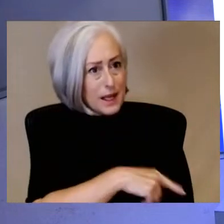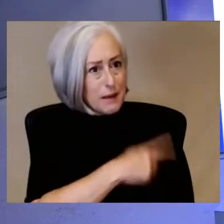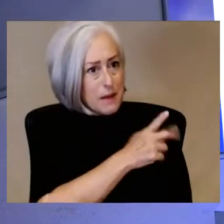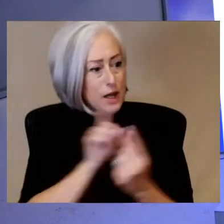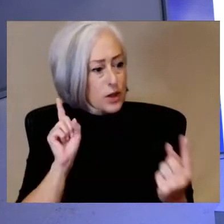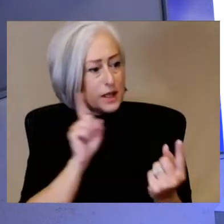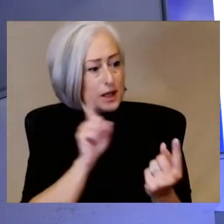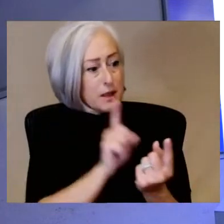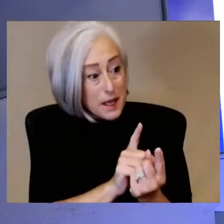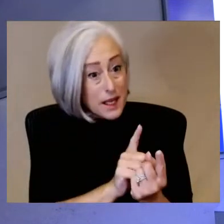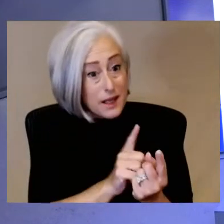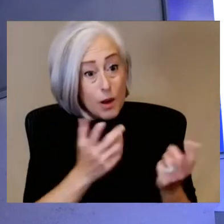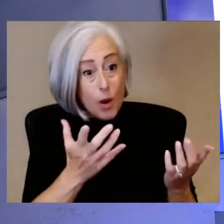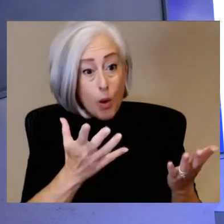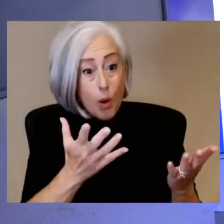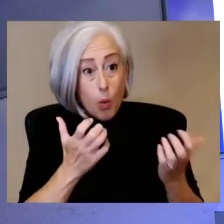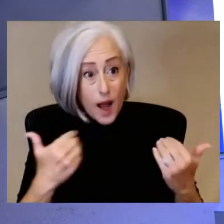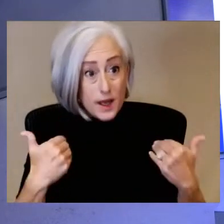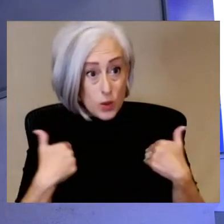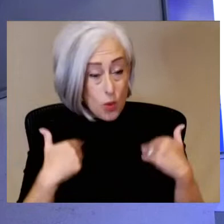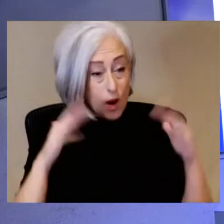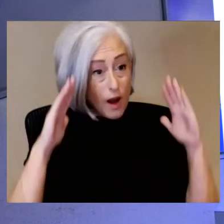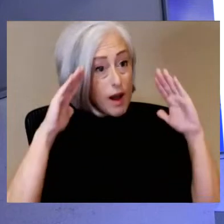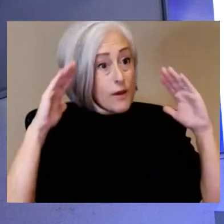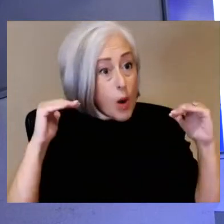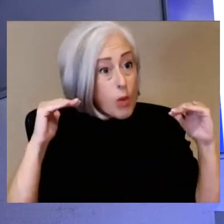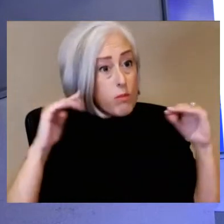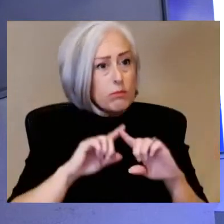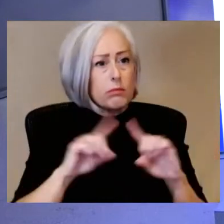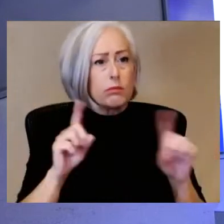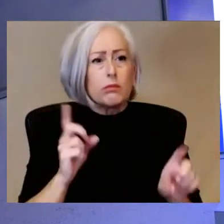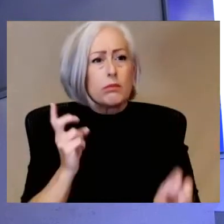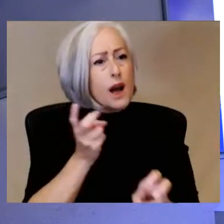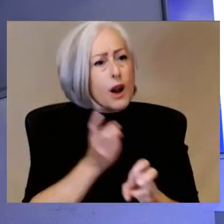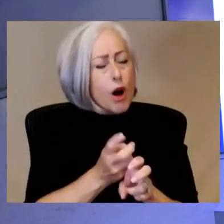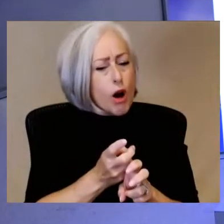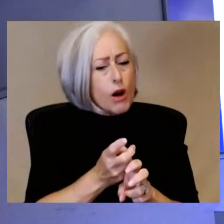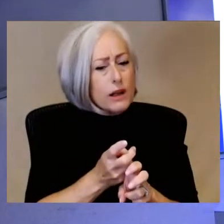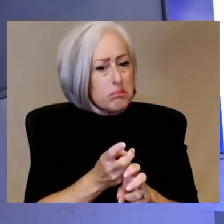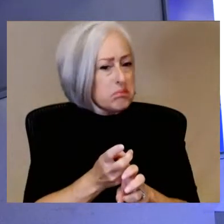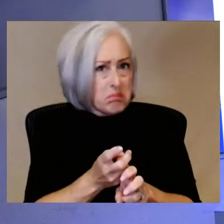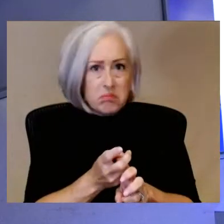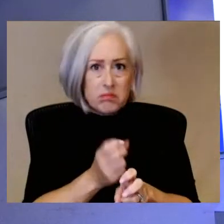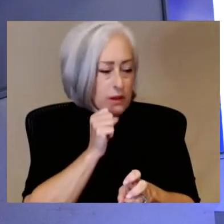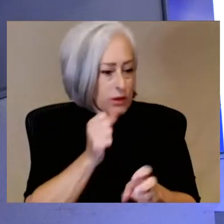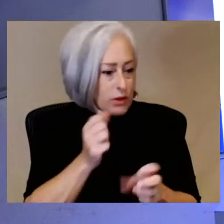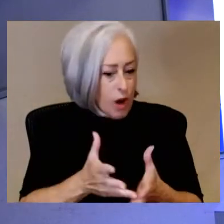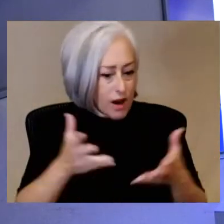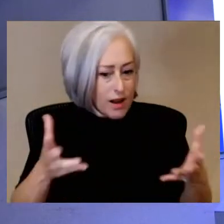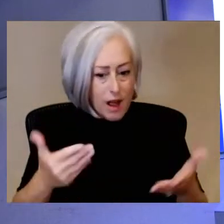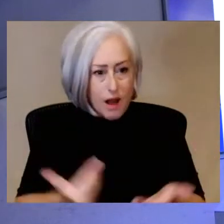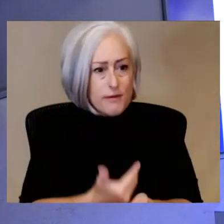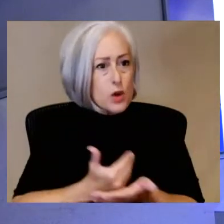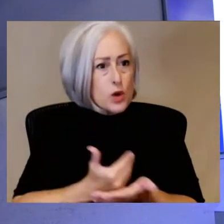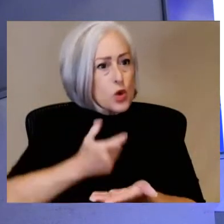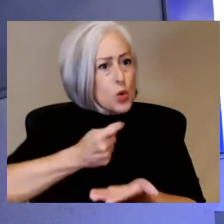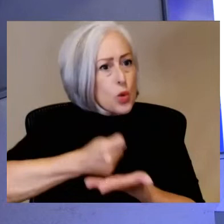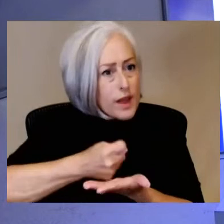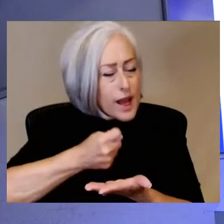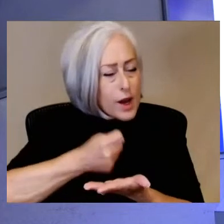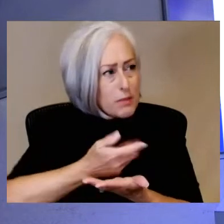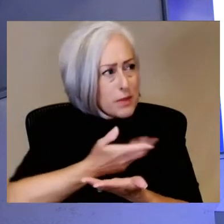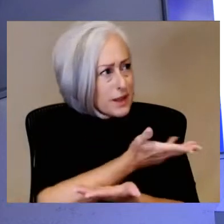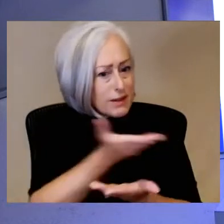but it's hard, right? I mean, there's not a lot of new effective therapies out there, and things are sometimes very difficult. Help